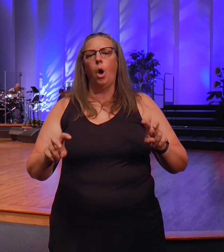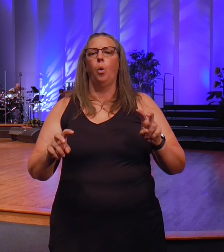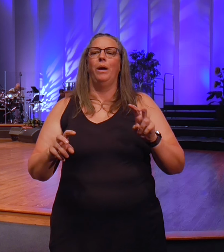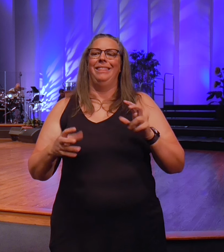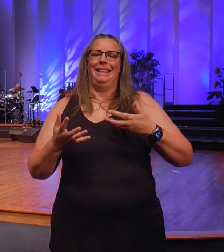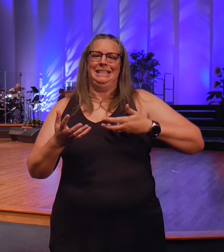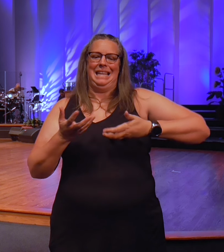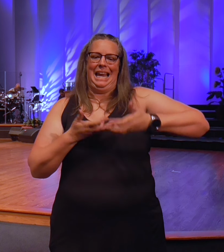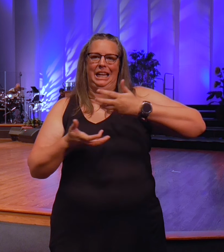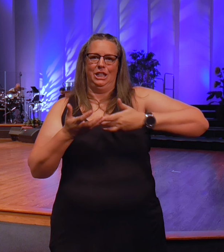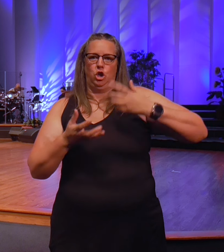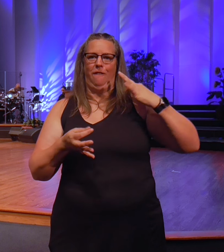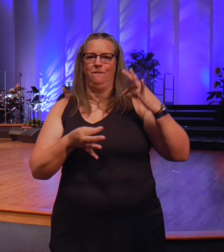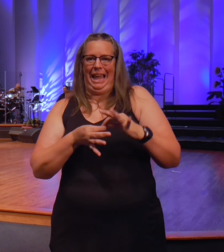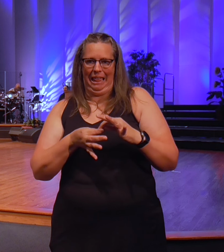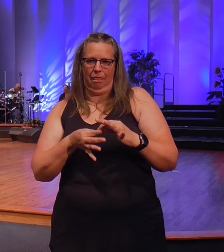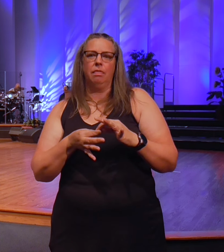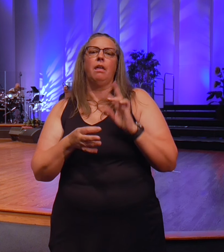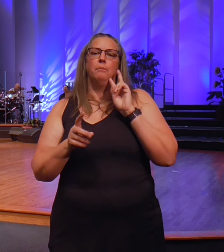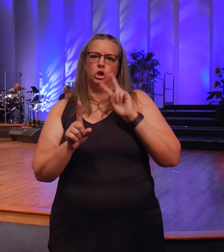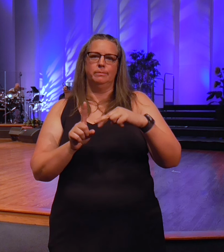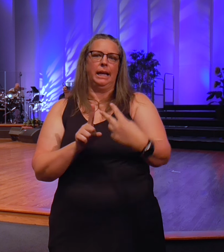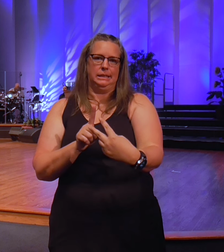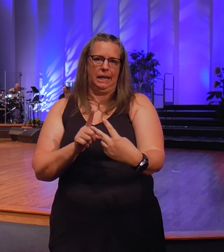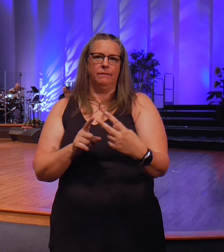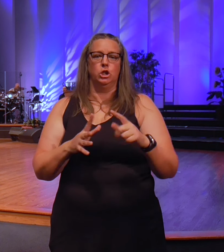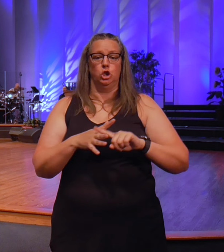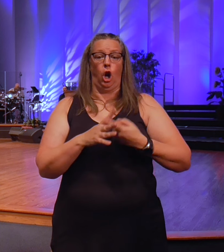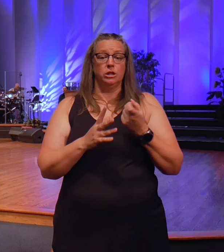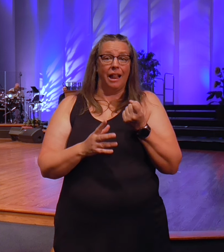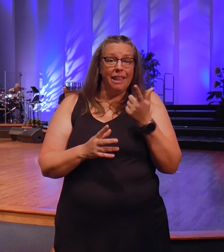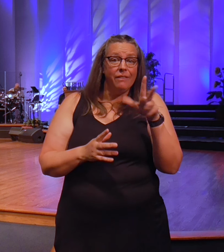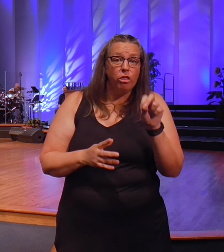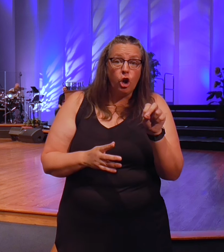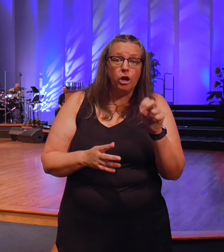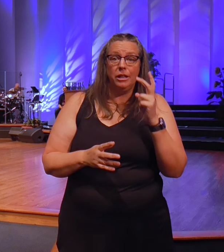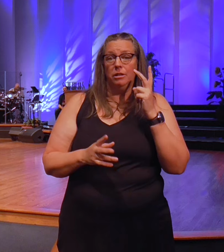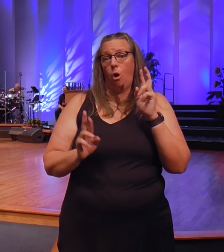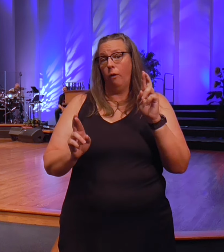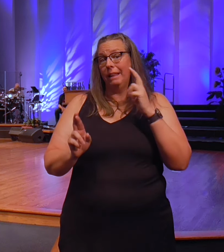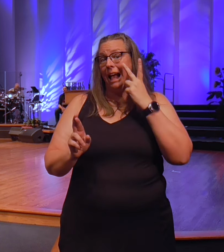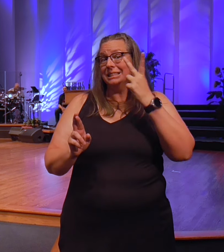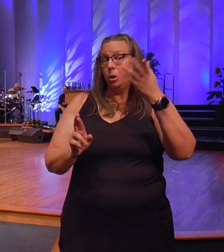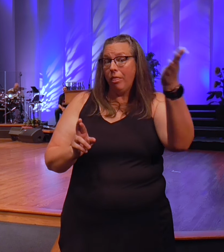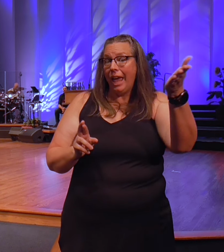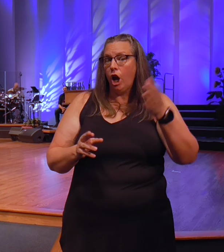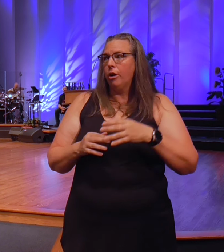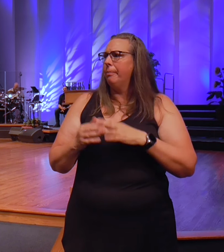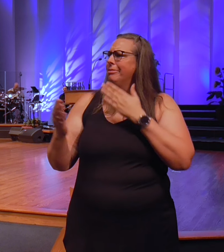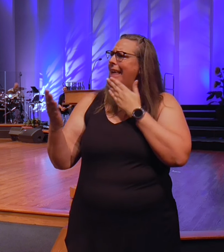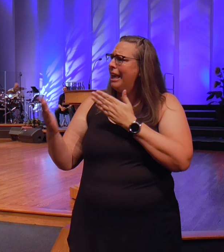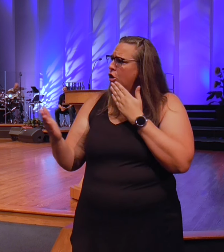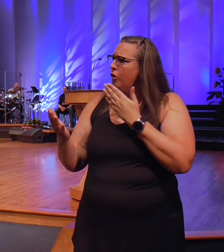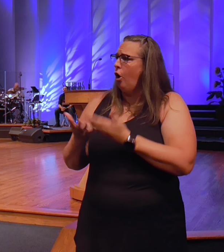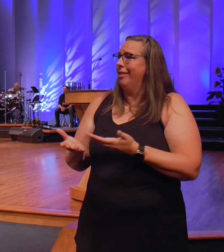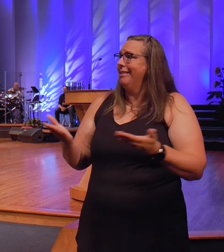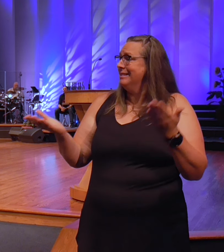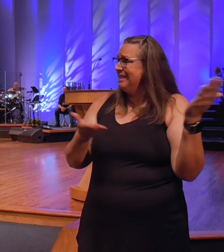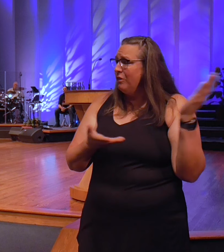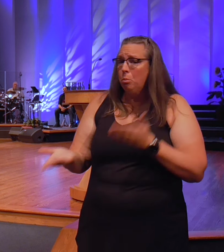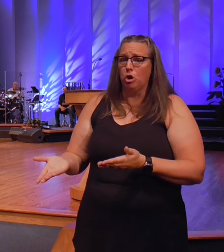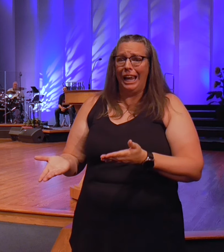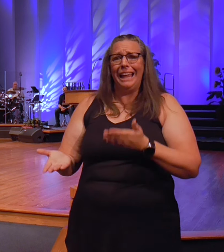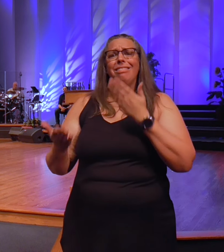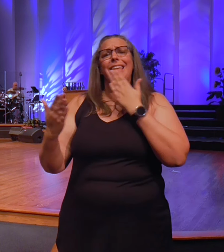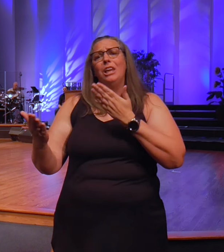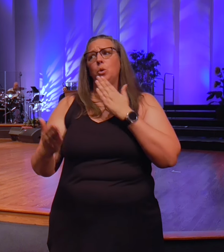lens. It starts at 11:30 right over here in the Vote. Hope to see you there. Thank you for all the incredible material that you bring to us, Zamira, and